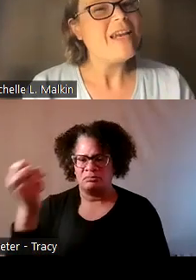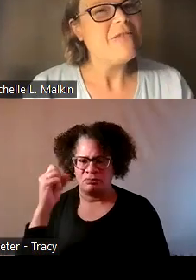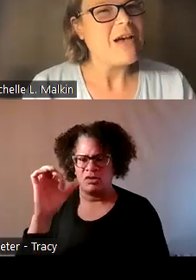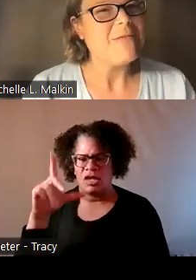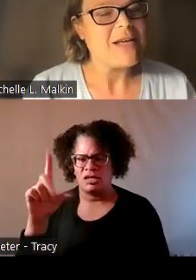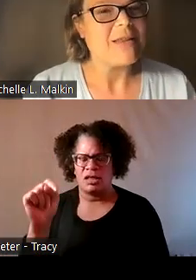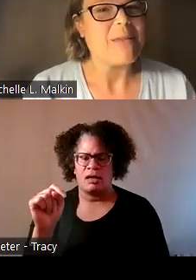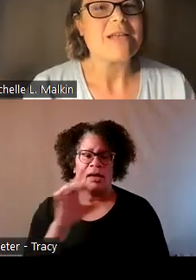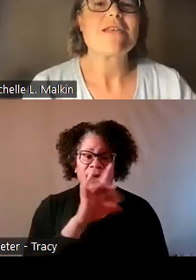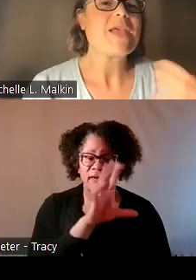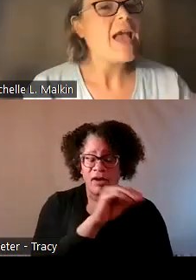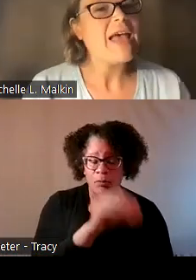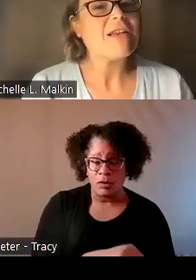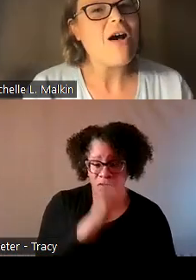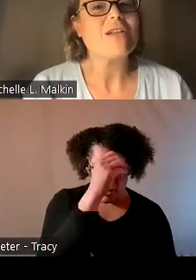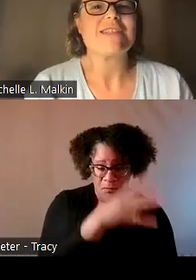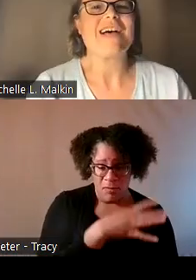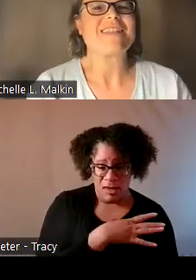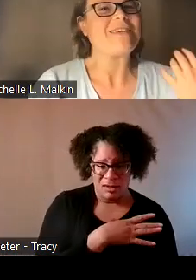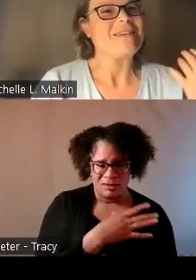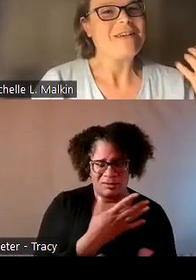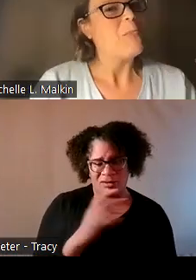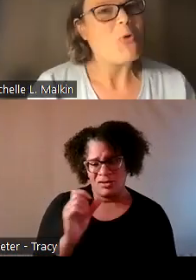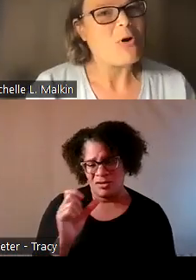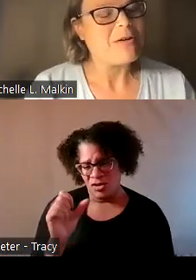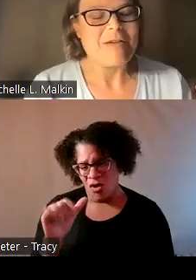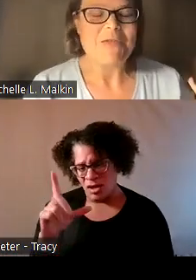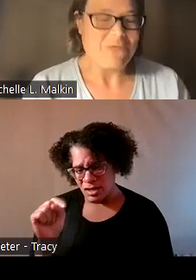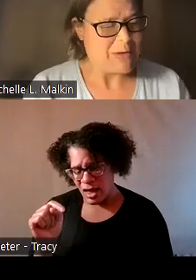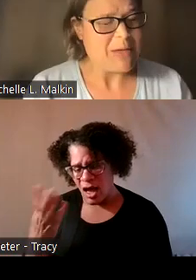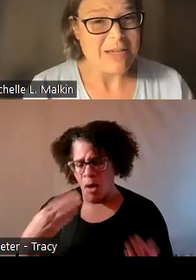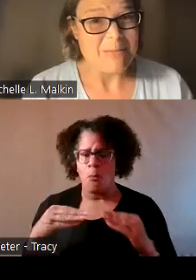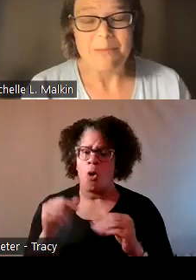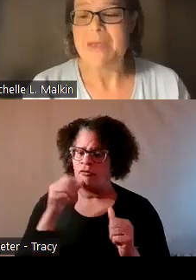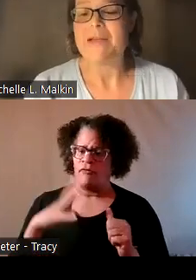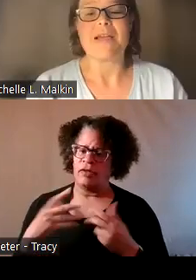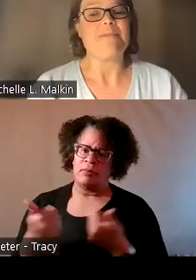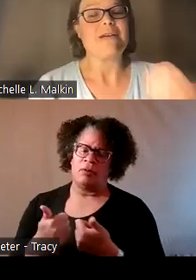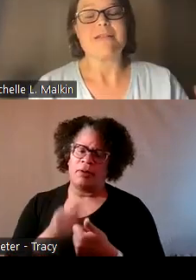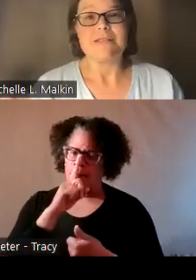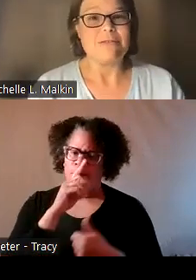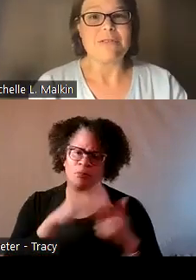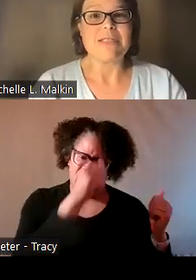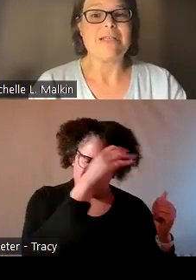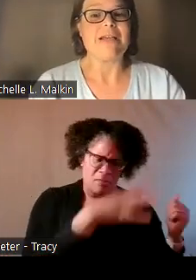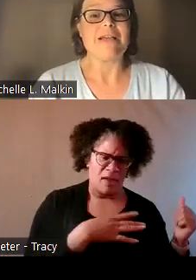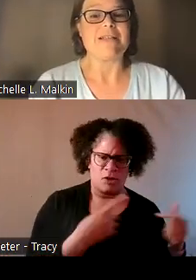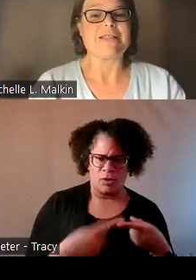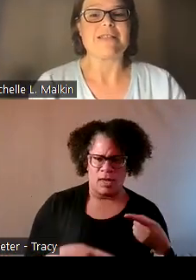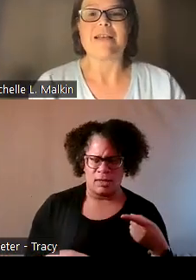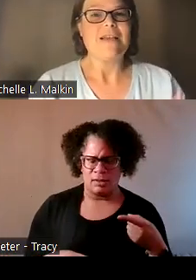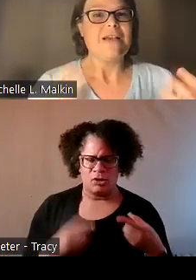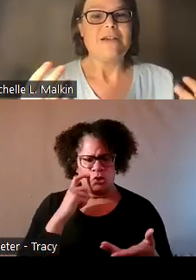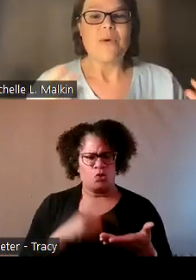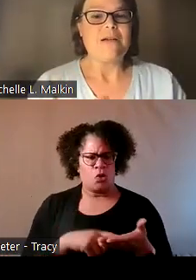but 85% of the men. So we can't call slots more of a female game than a male game, because you see in